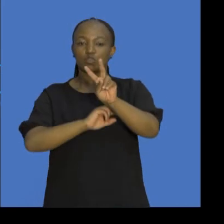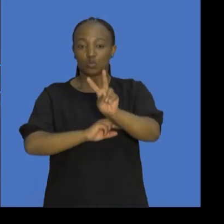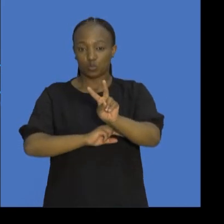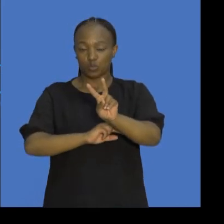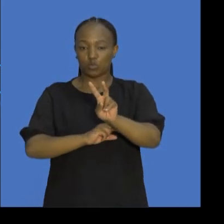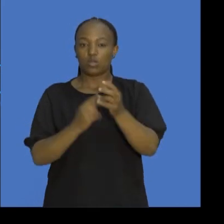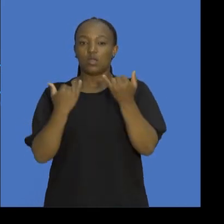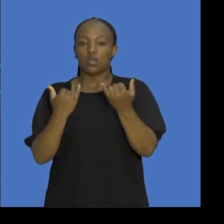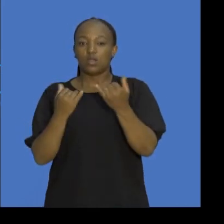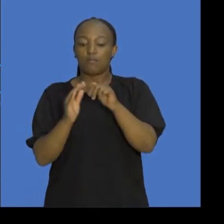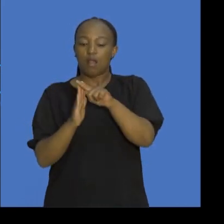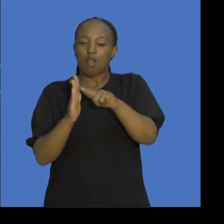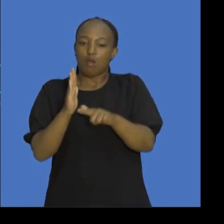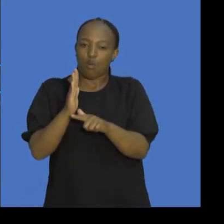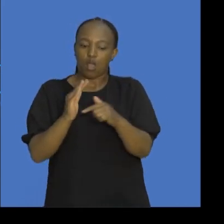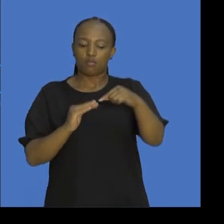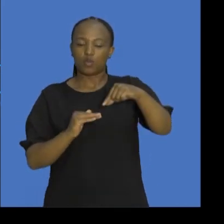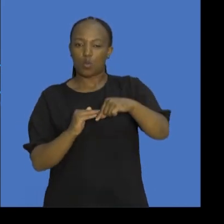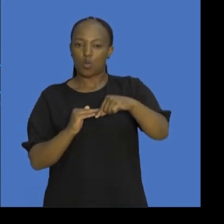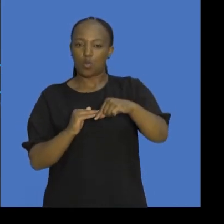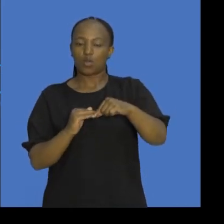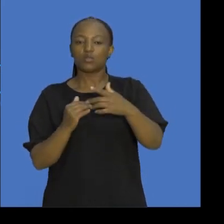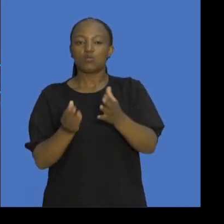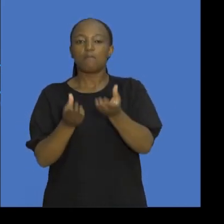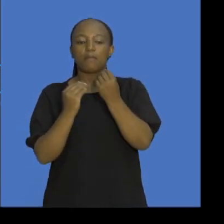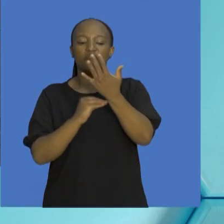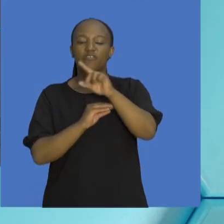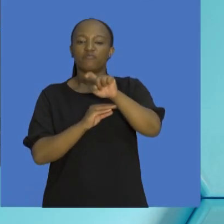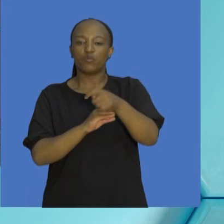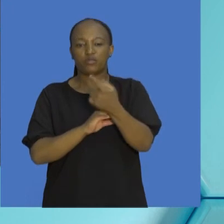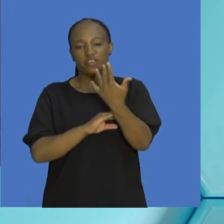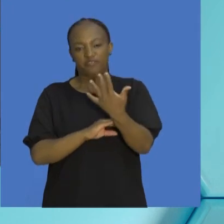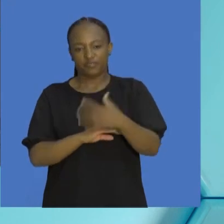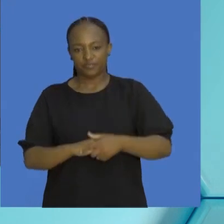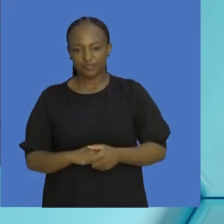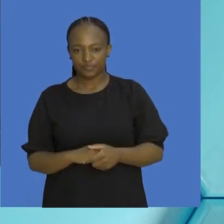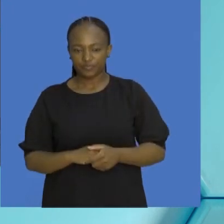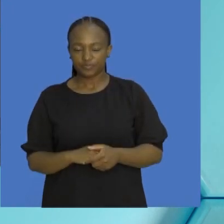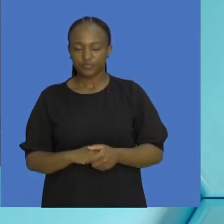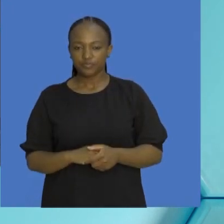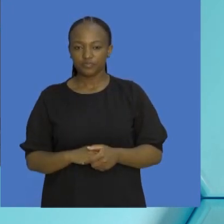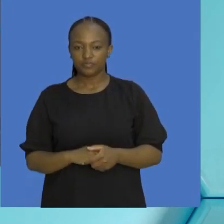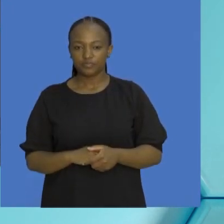is 11, divided by 2, which is the lower quartile is 5.5.